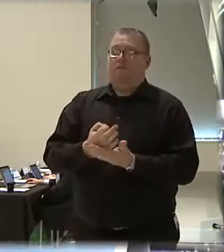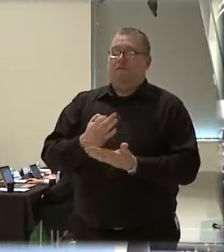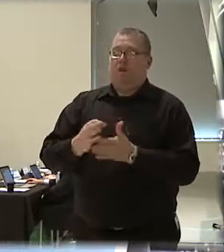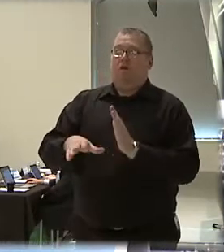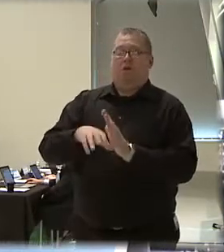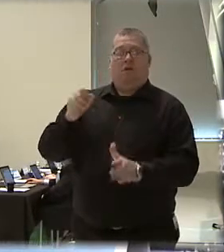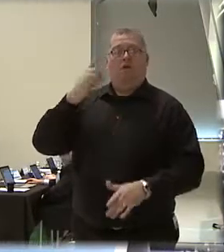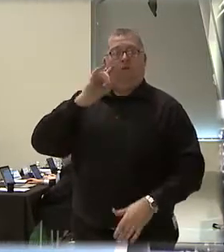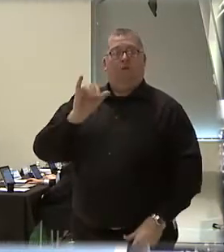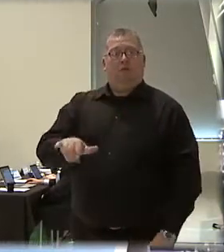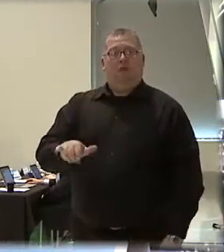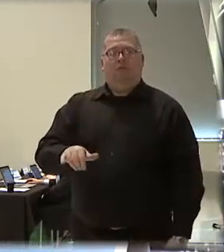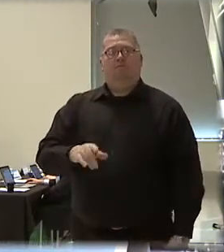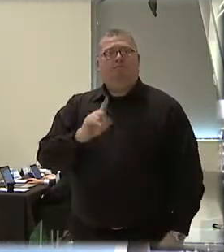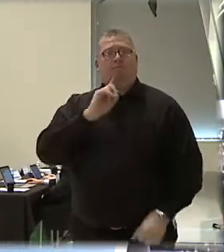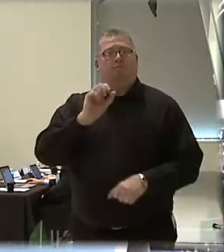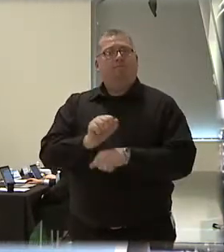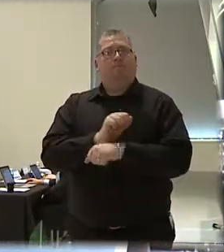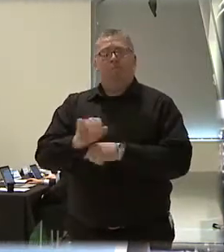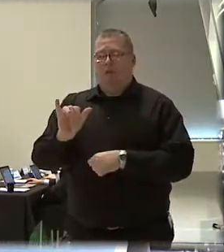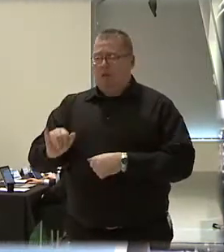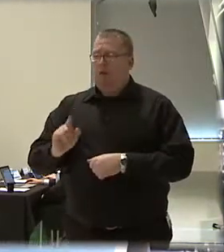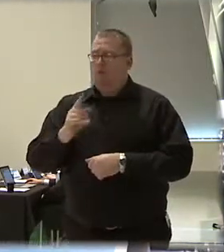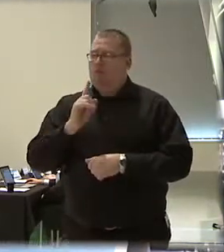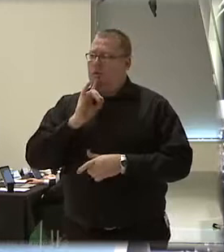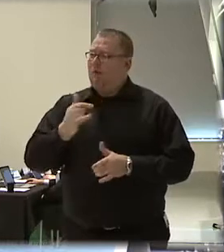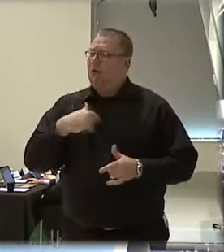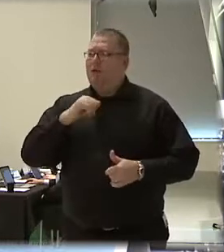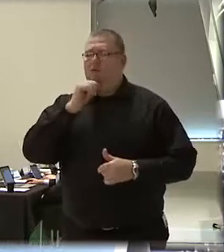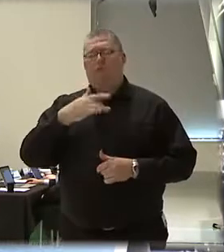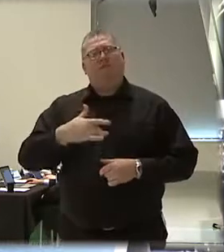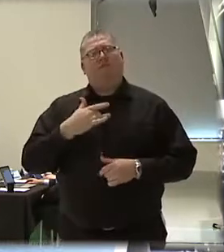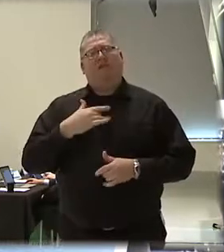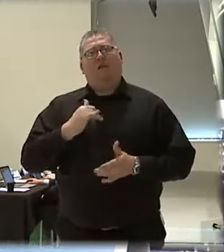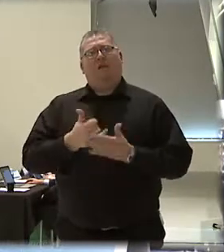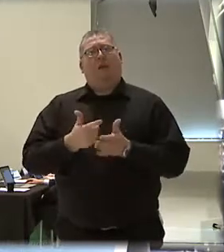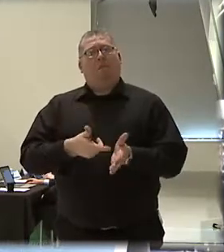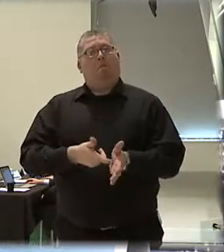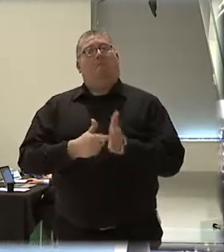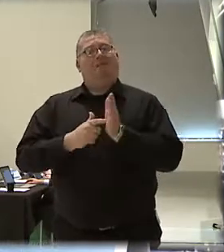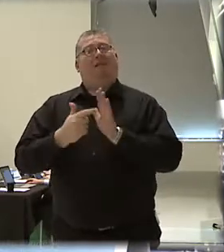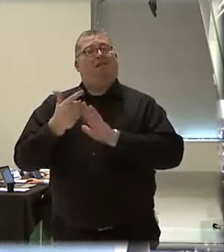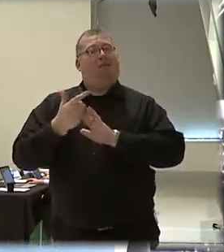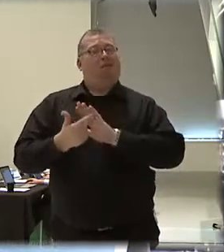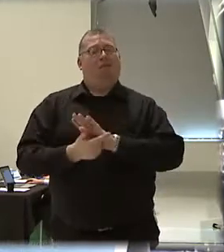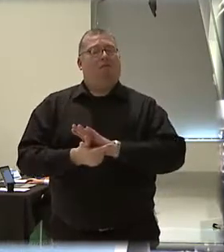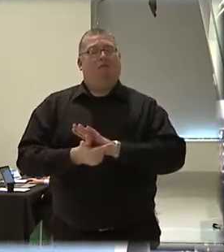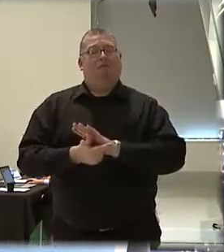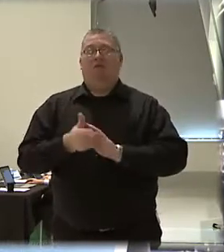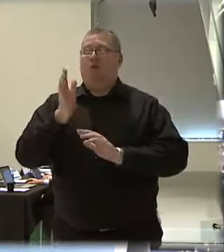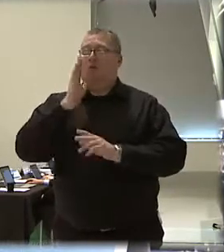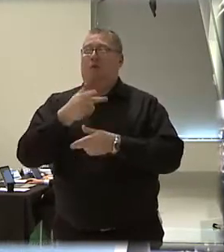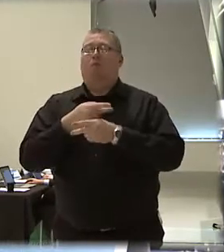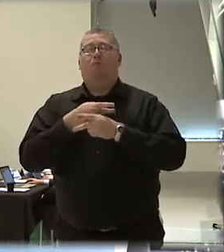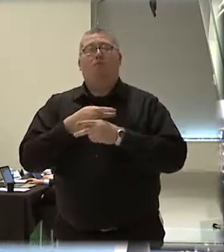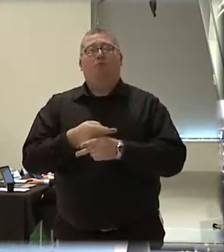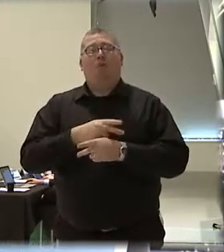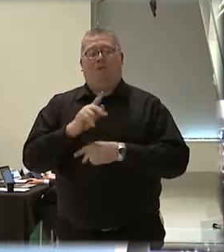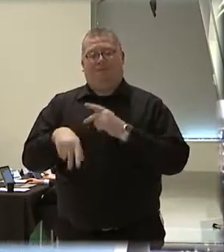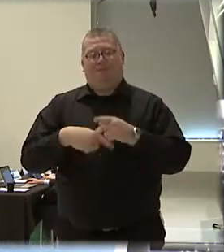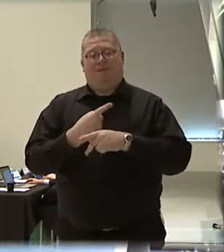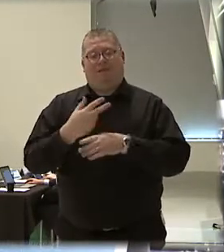so that's really, I don't think that the mandating the laws will produce the kind of